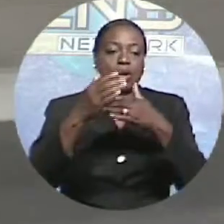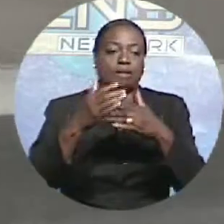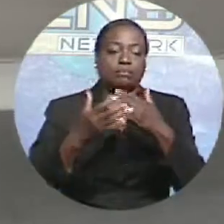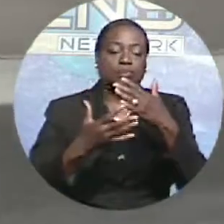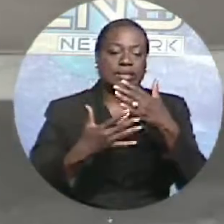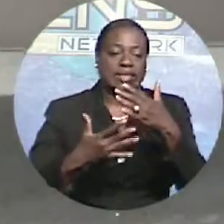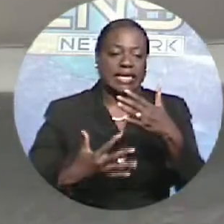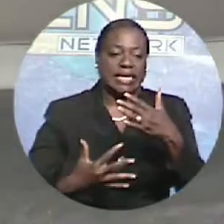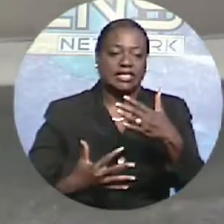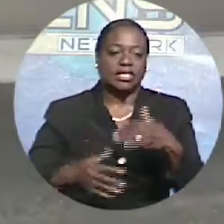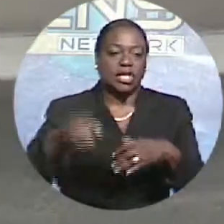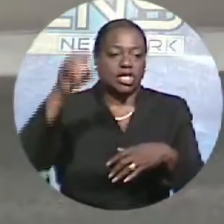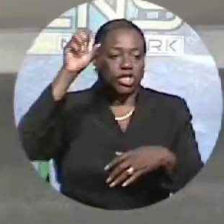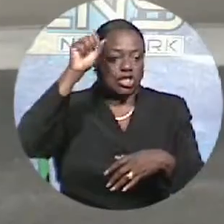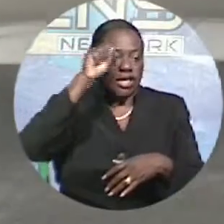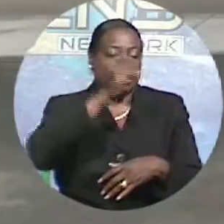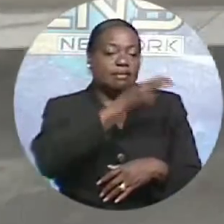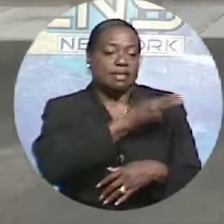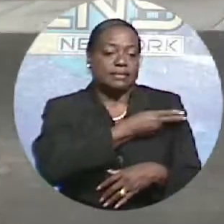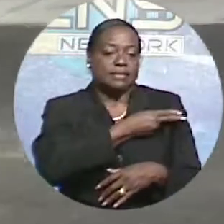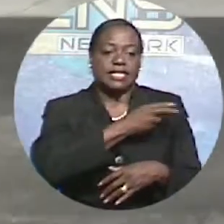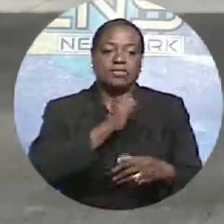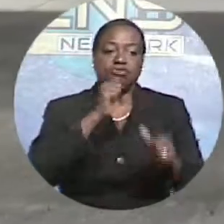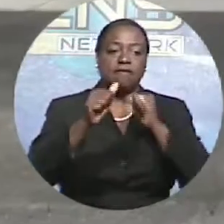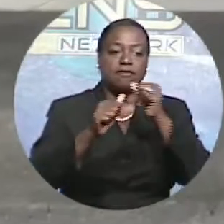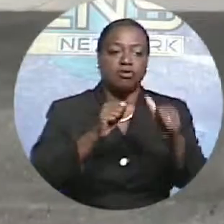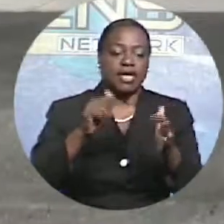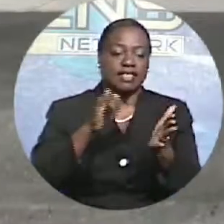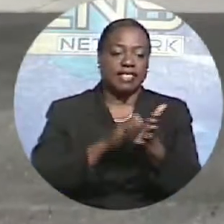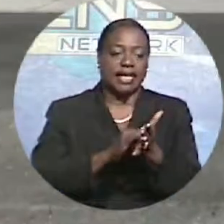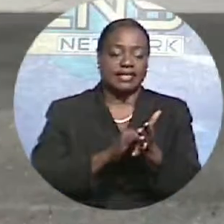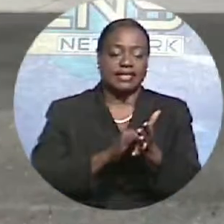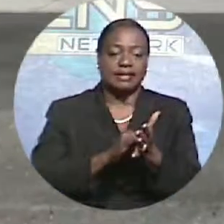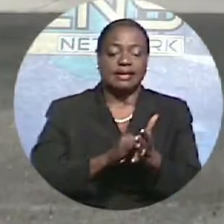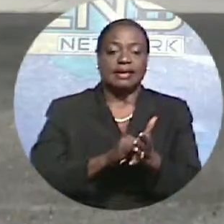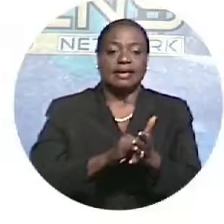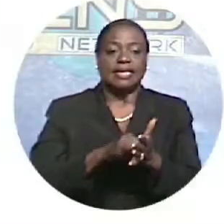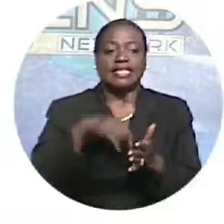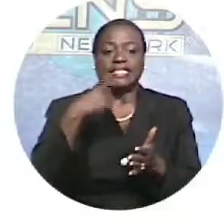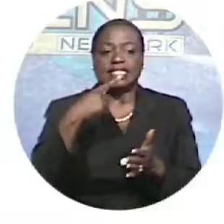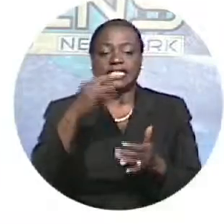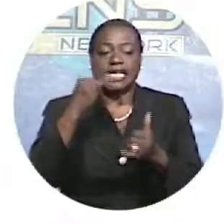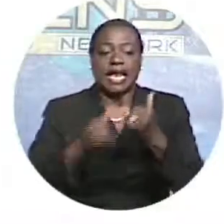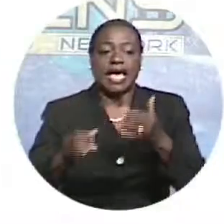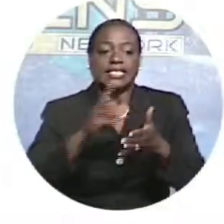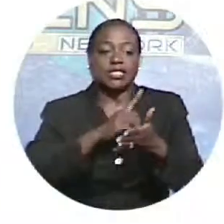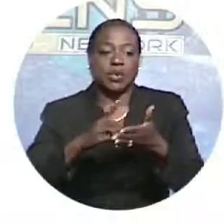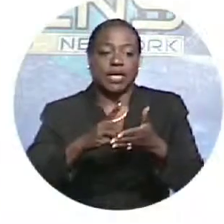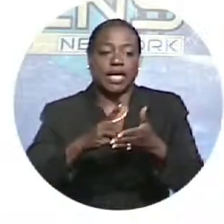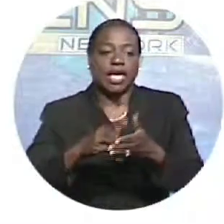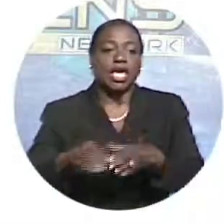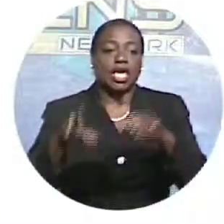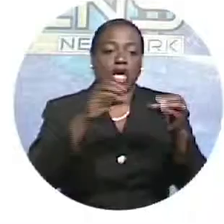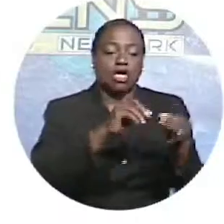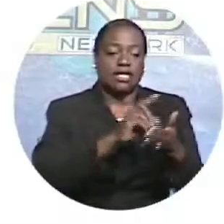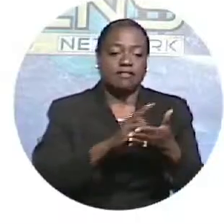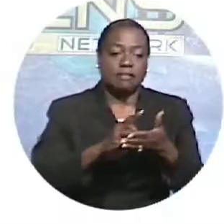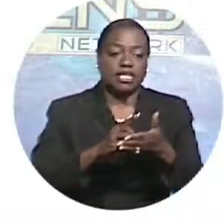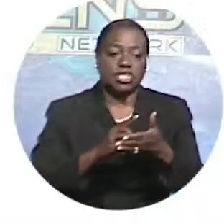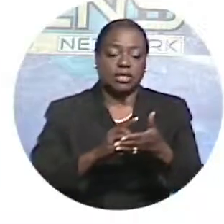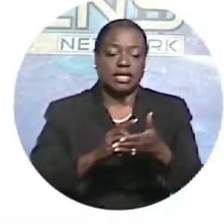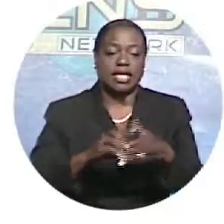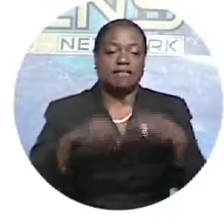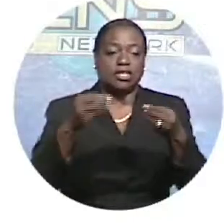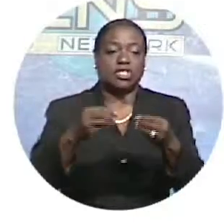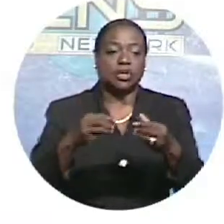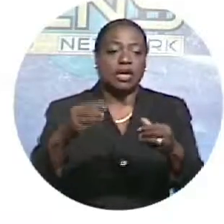Gibson, is refuting that. Just last week, Minister Gibson submitted the report compiled by Grant Thornton Bahamas to Cabinet. And in